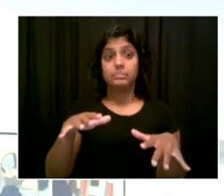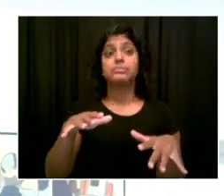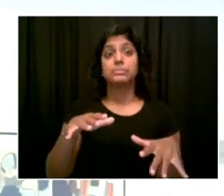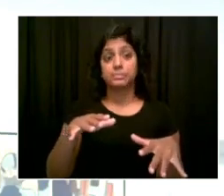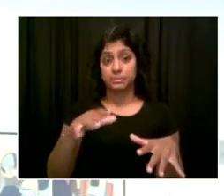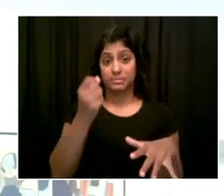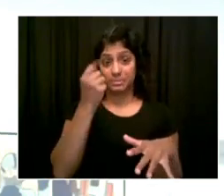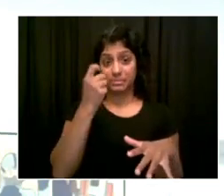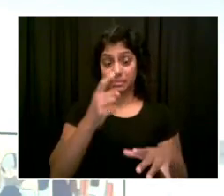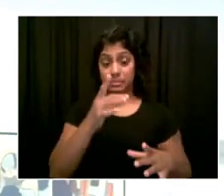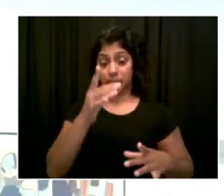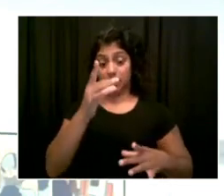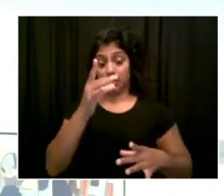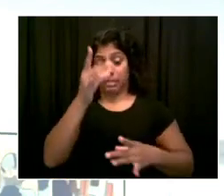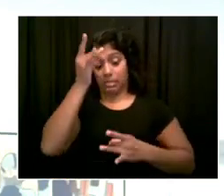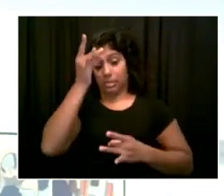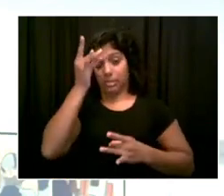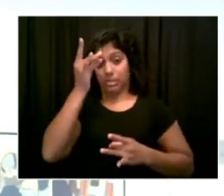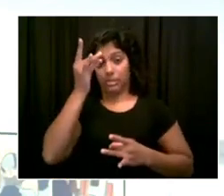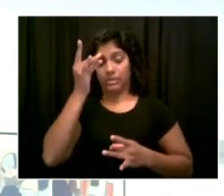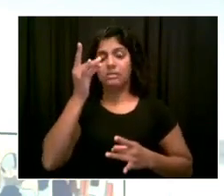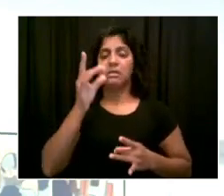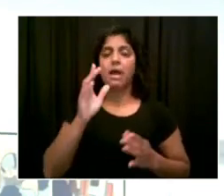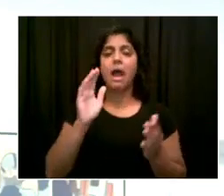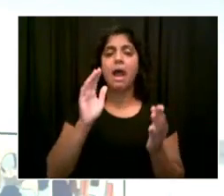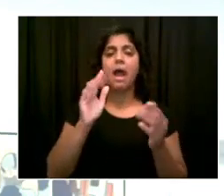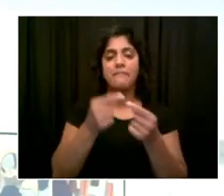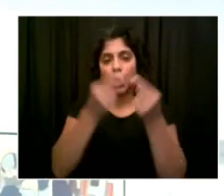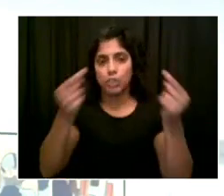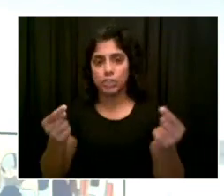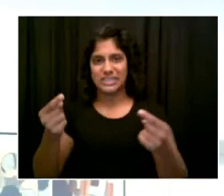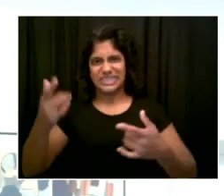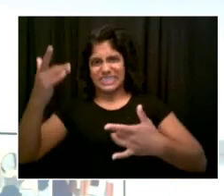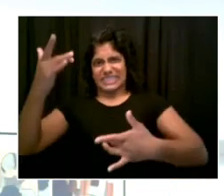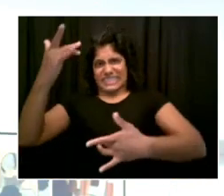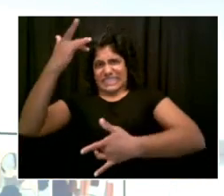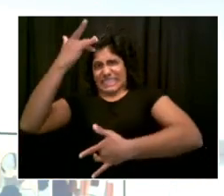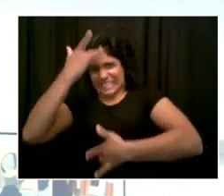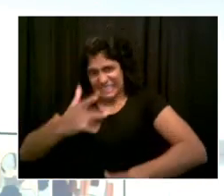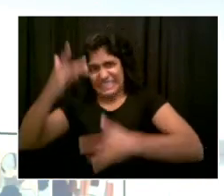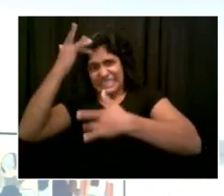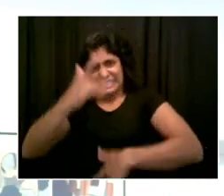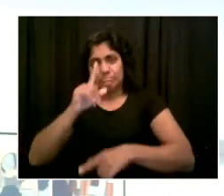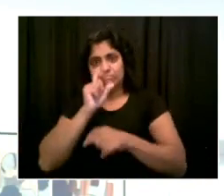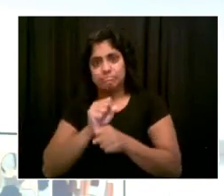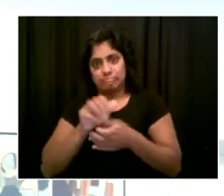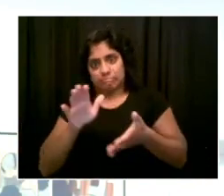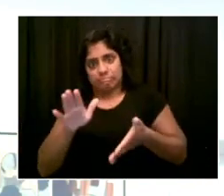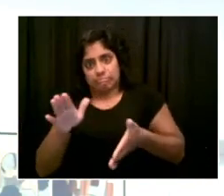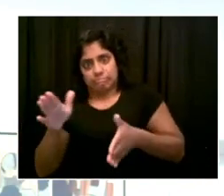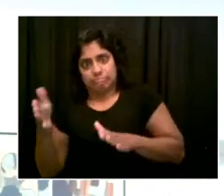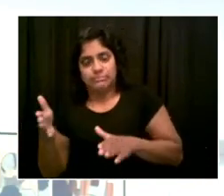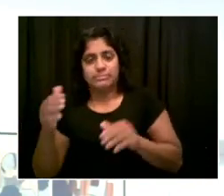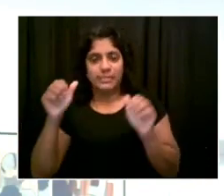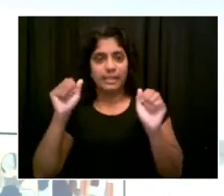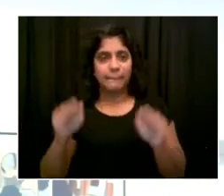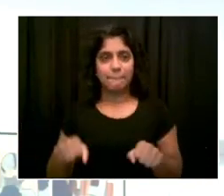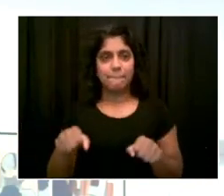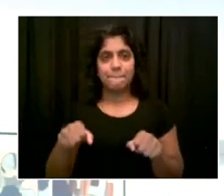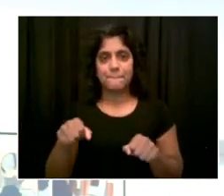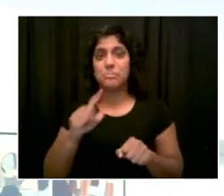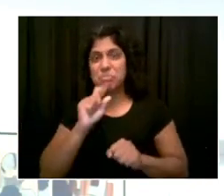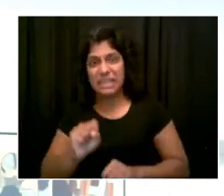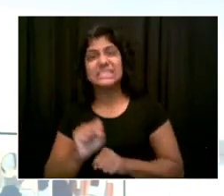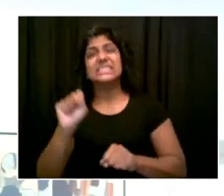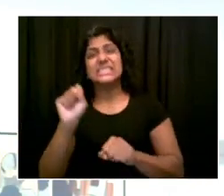indicates that all of the authorized vaccines that are currently in use in the United States continue to offer